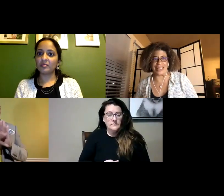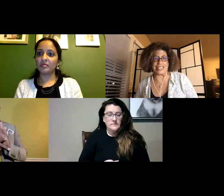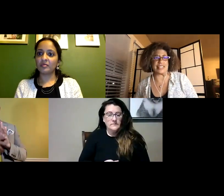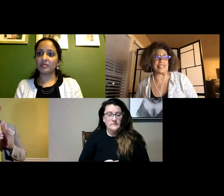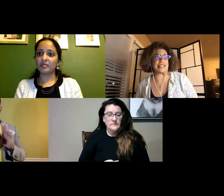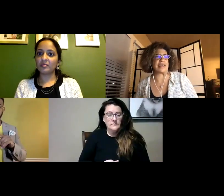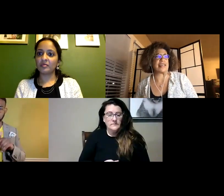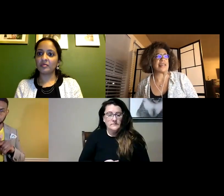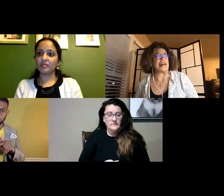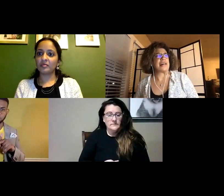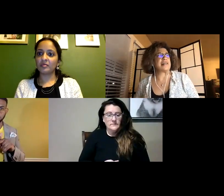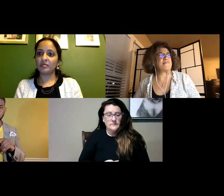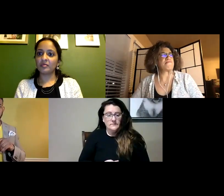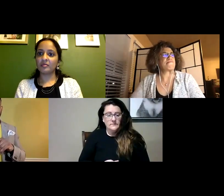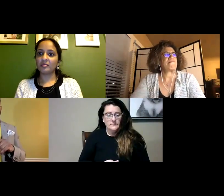and practices.